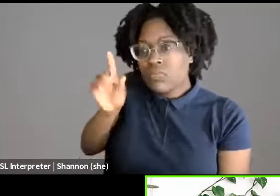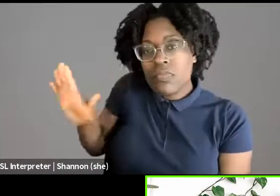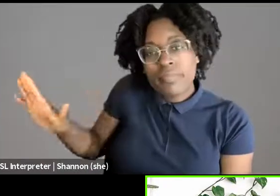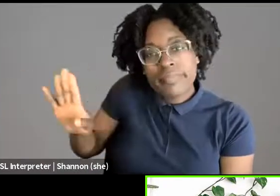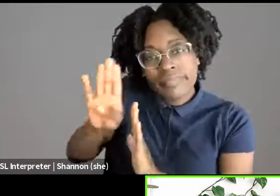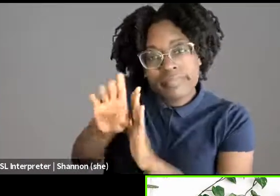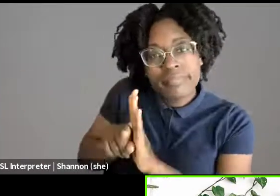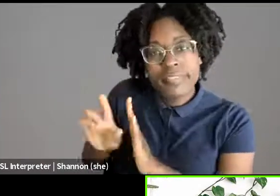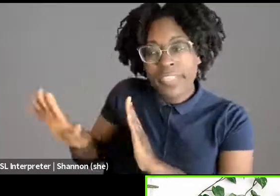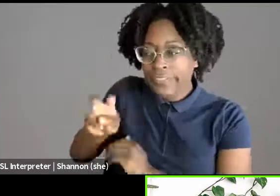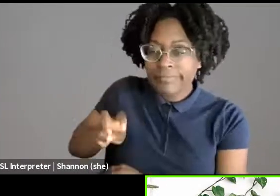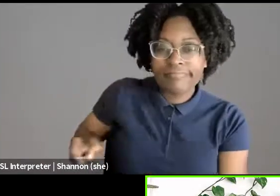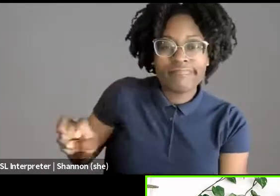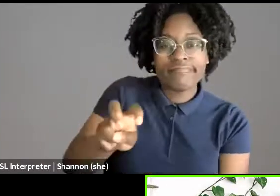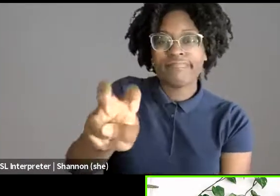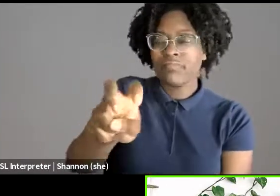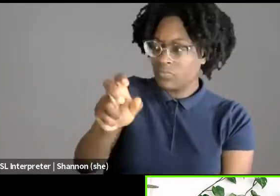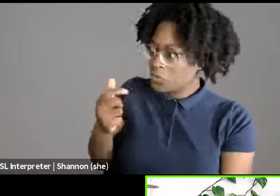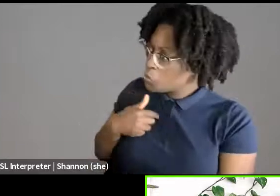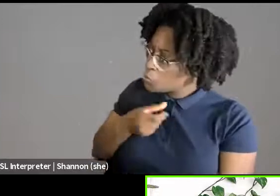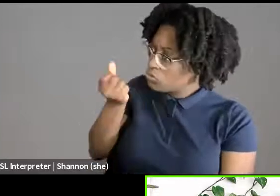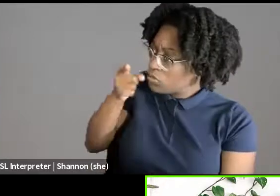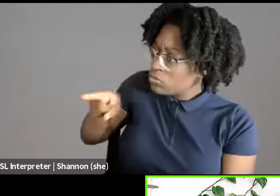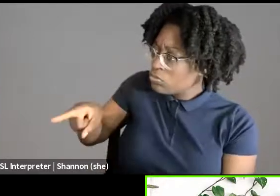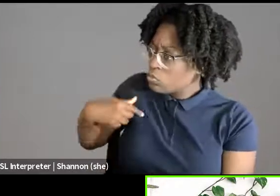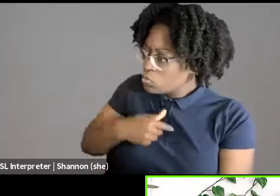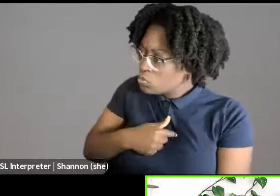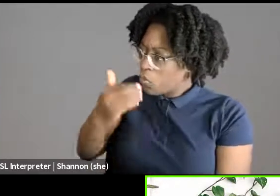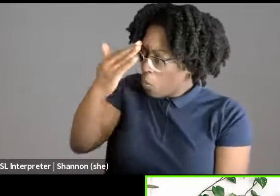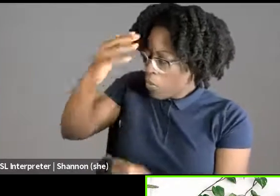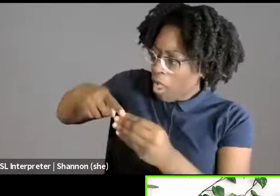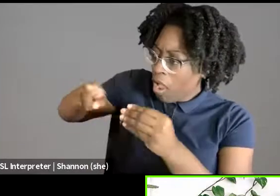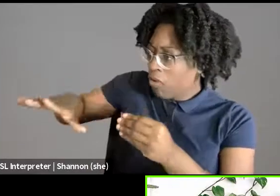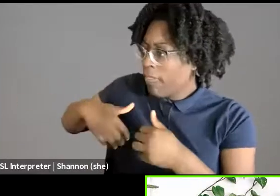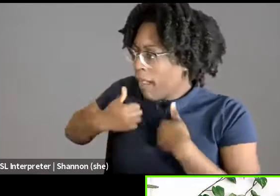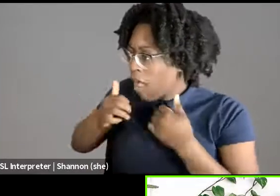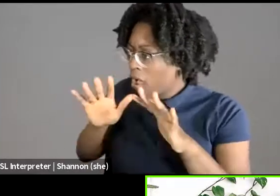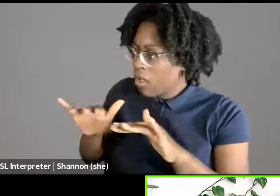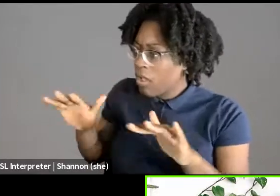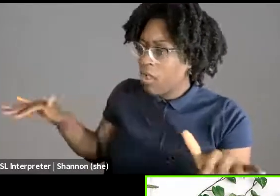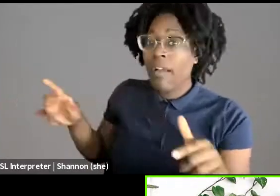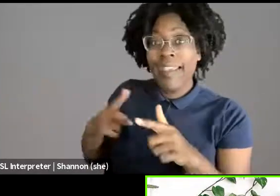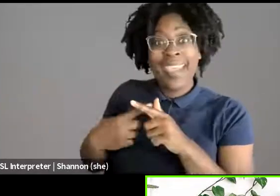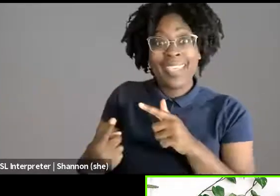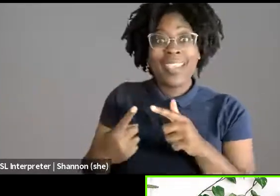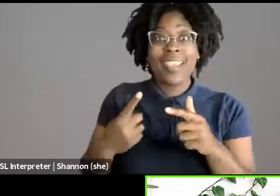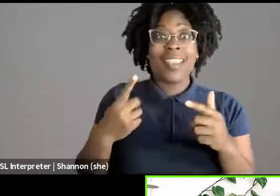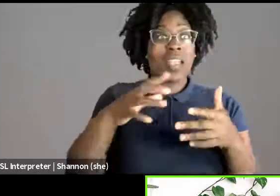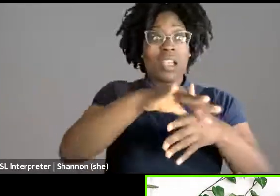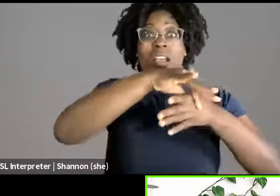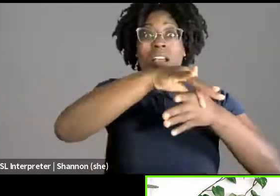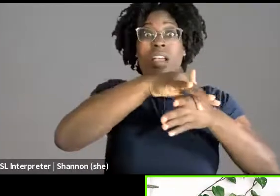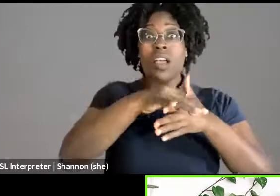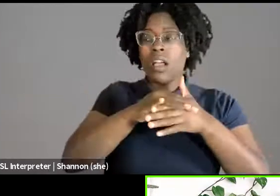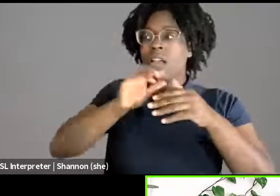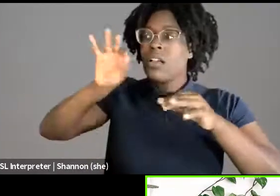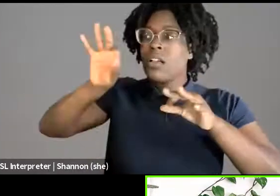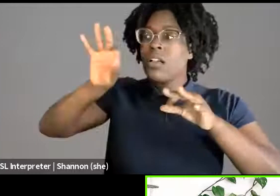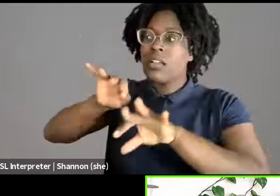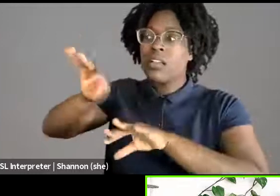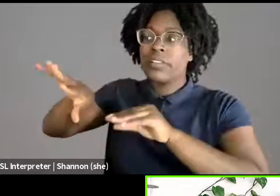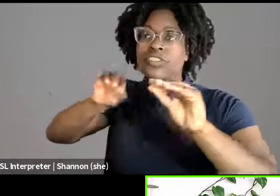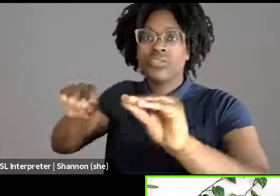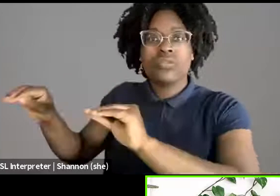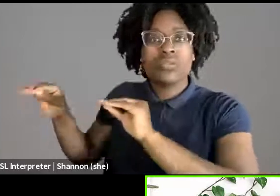and help them to remember and use the concepts in that subject area. Eventually, the goal is that